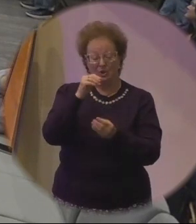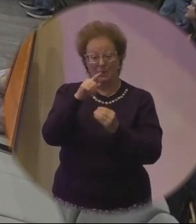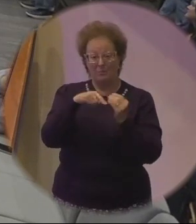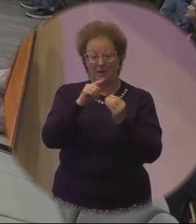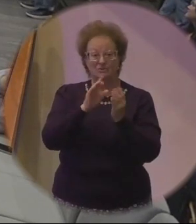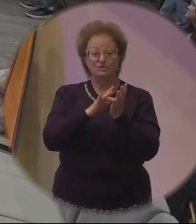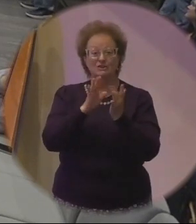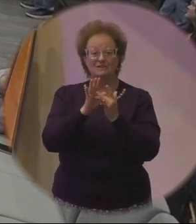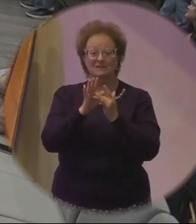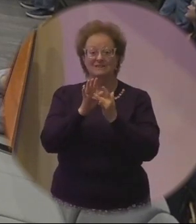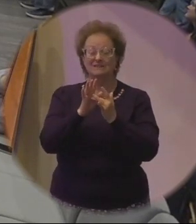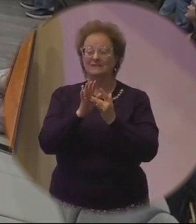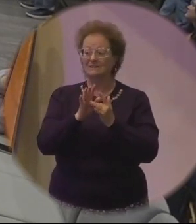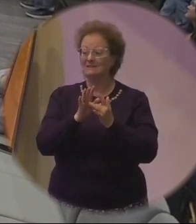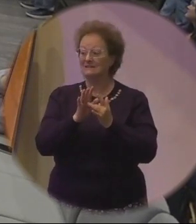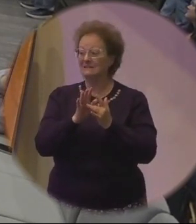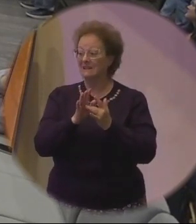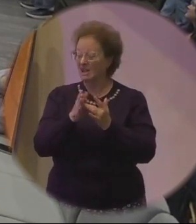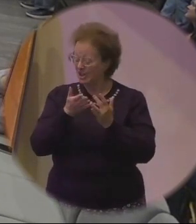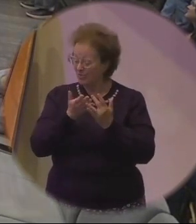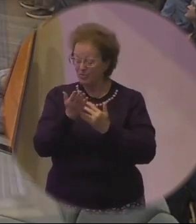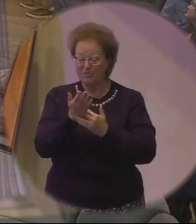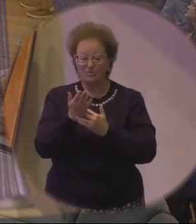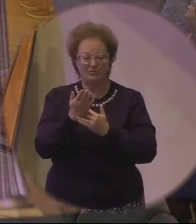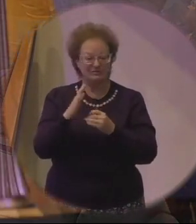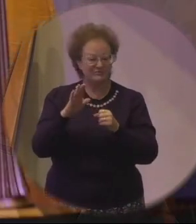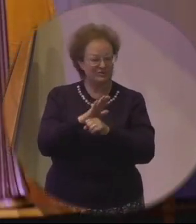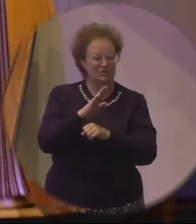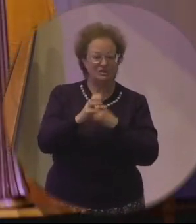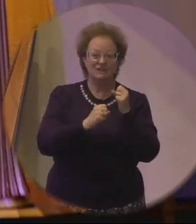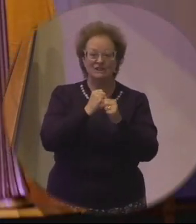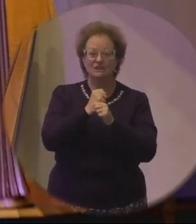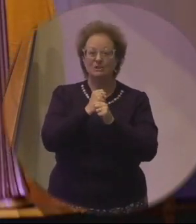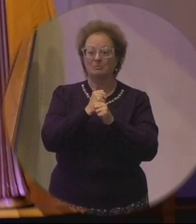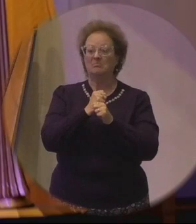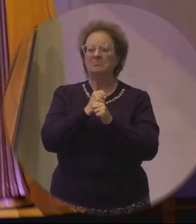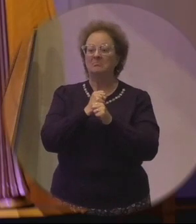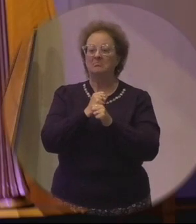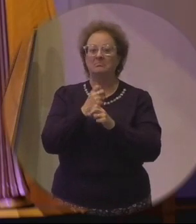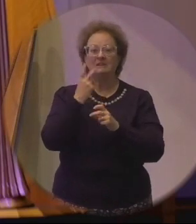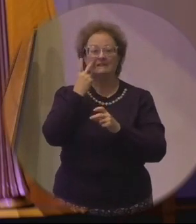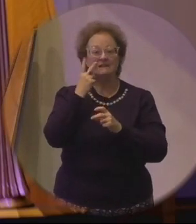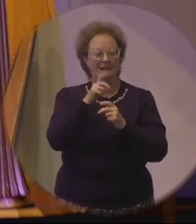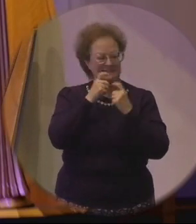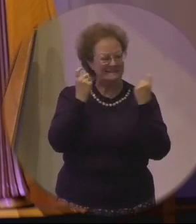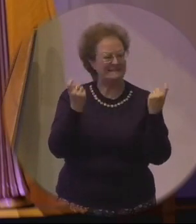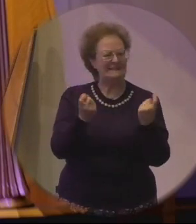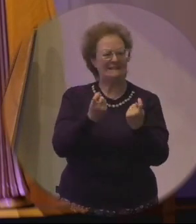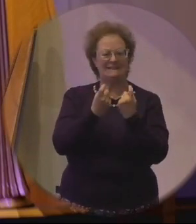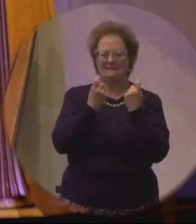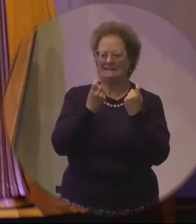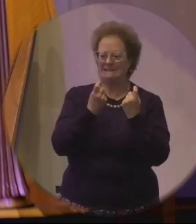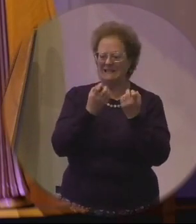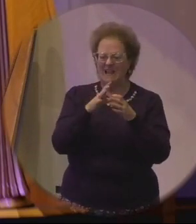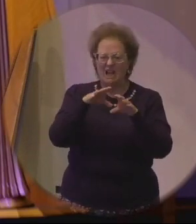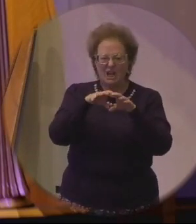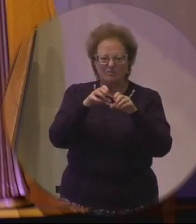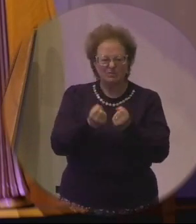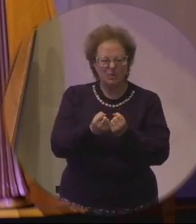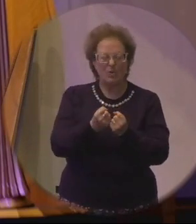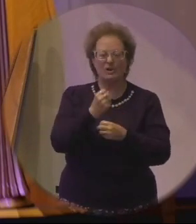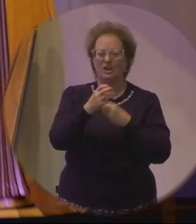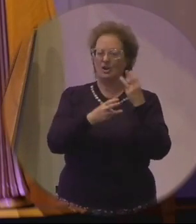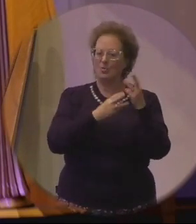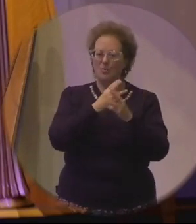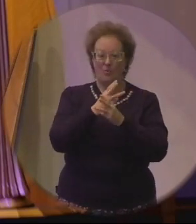Jesus. There are times all throughout the year, and especially in a world where we see this sin and brokenness and this downward